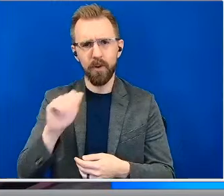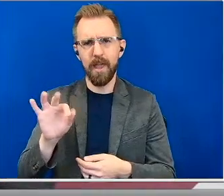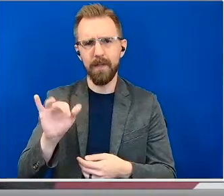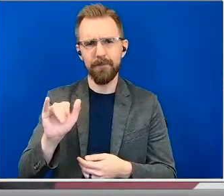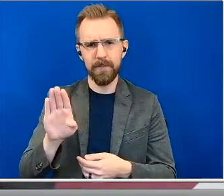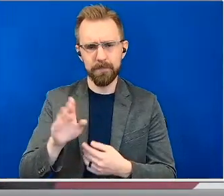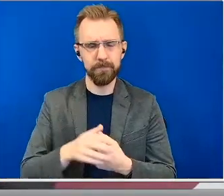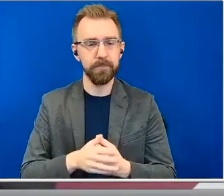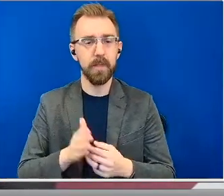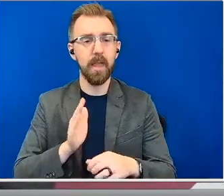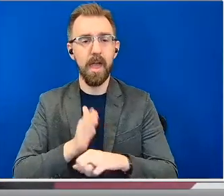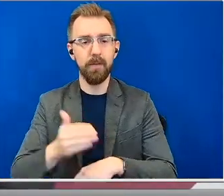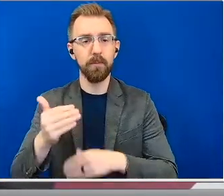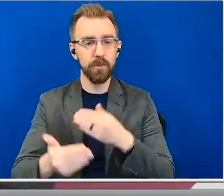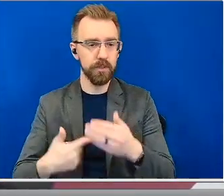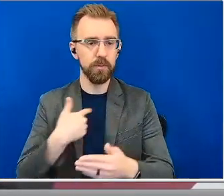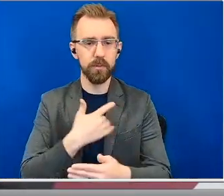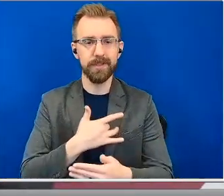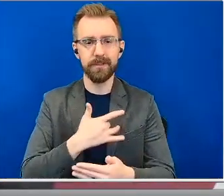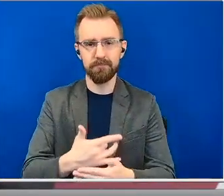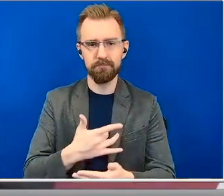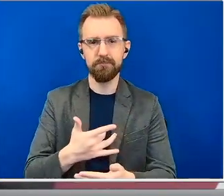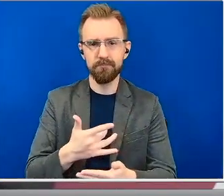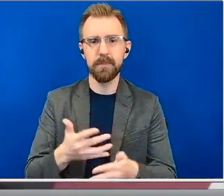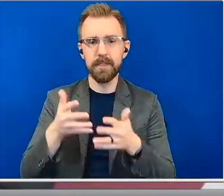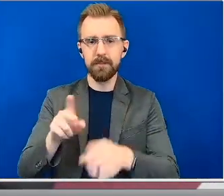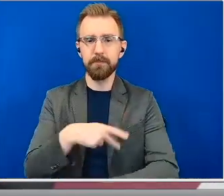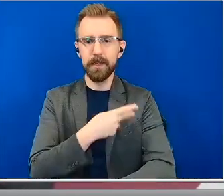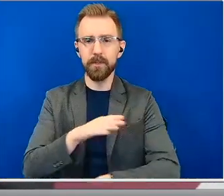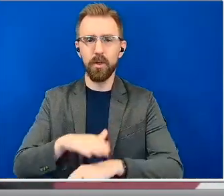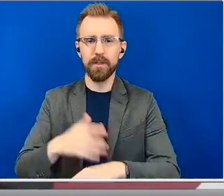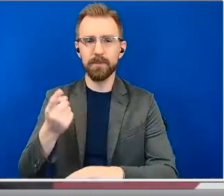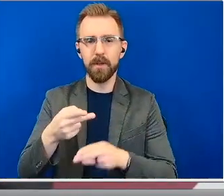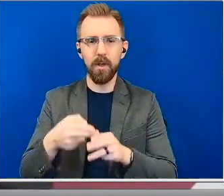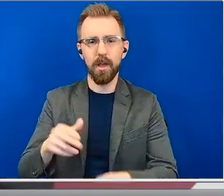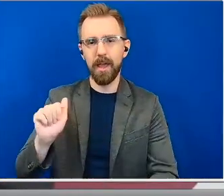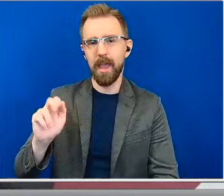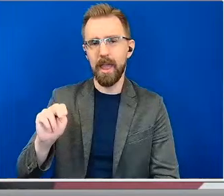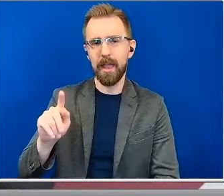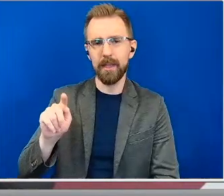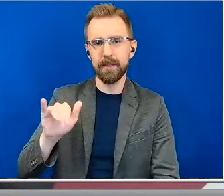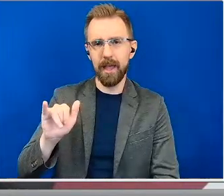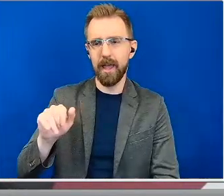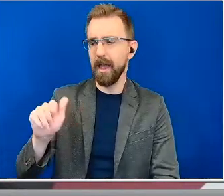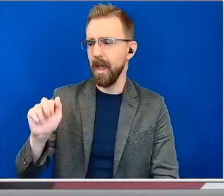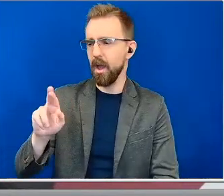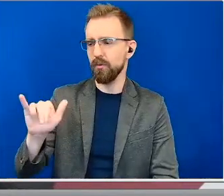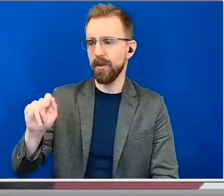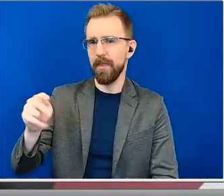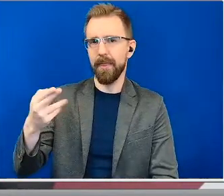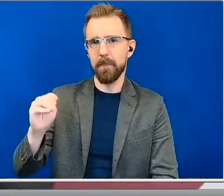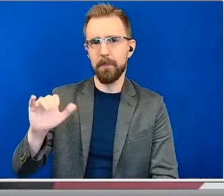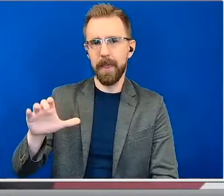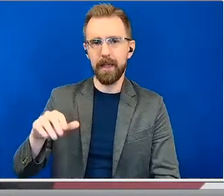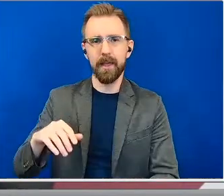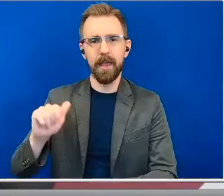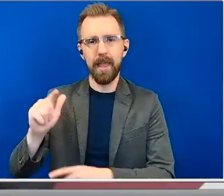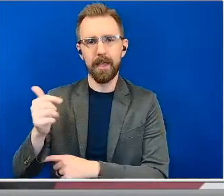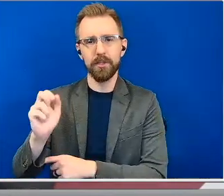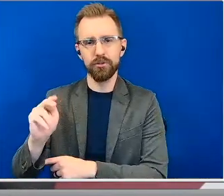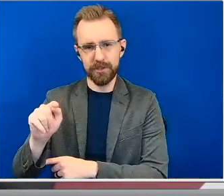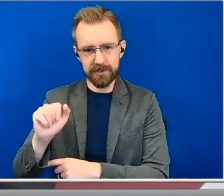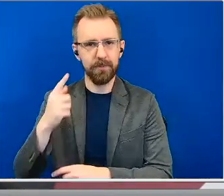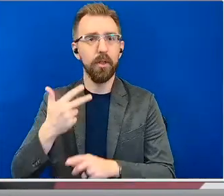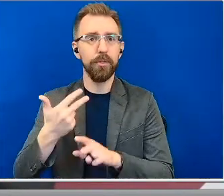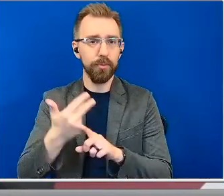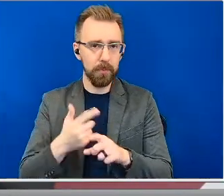we typically leave patients on something called anti-arrhythmic agents, and we do that for about 3 months or so and then stop it. In Susan's case, we were